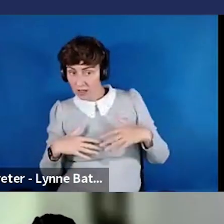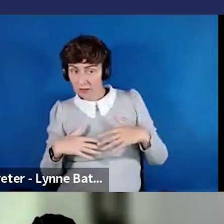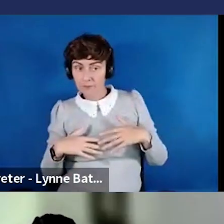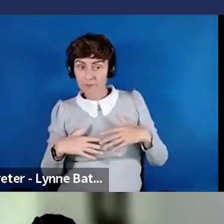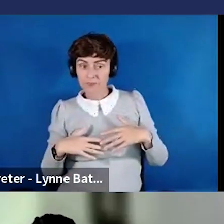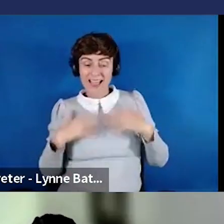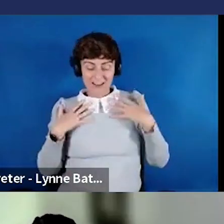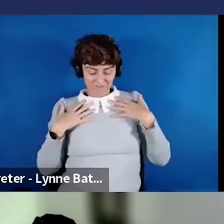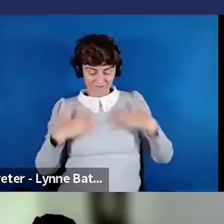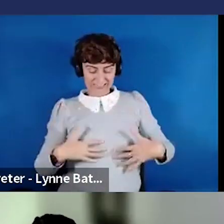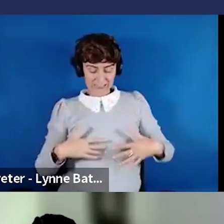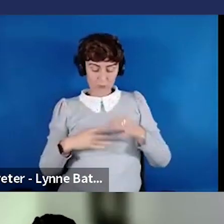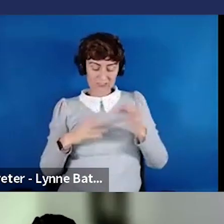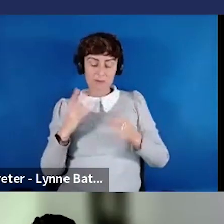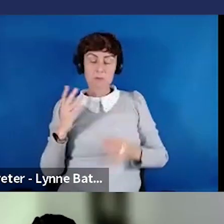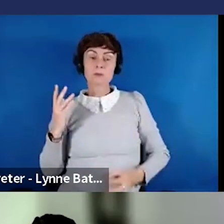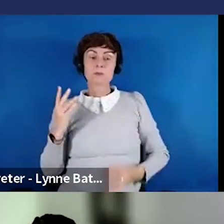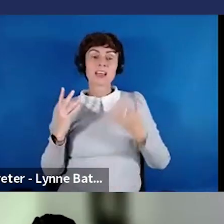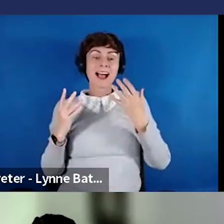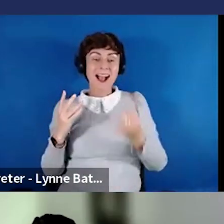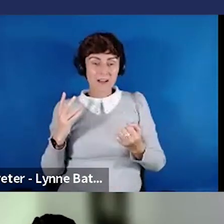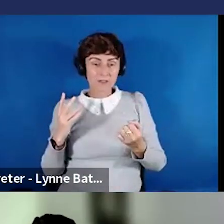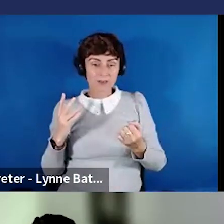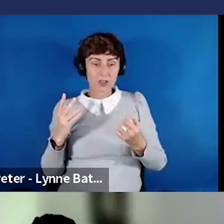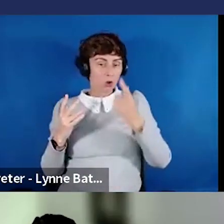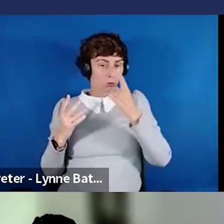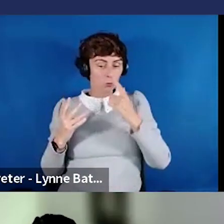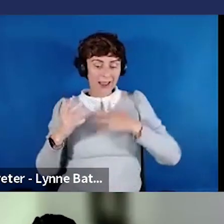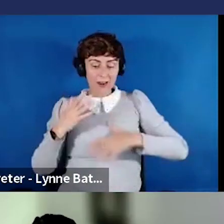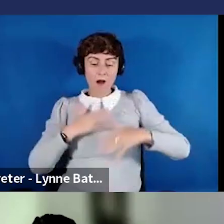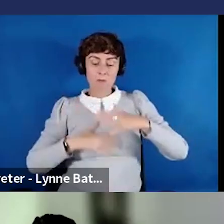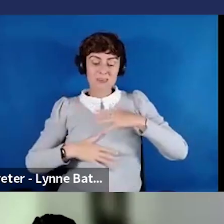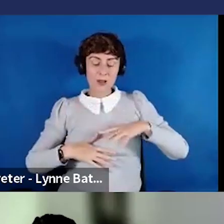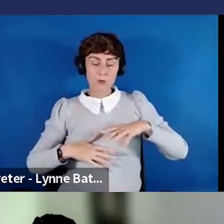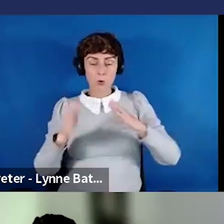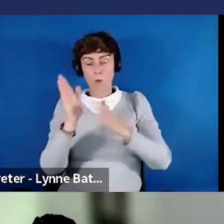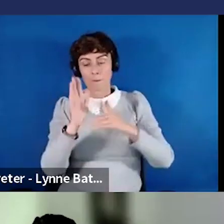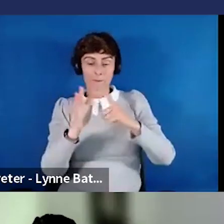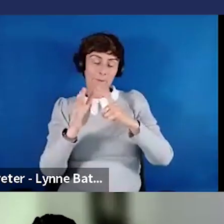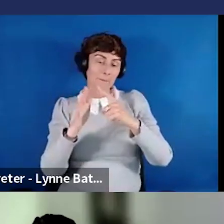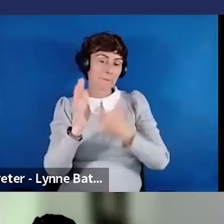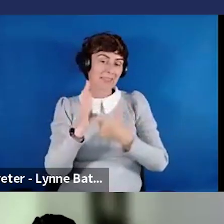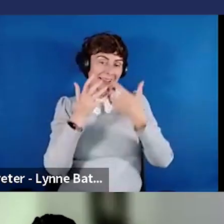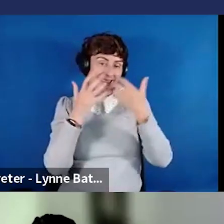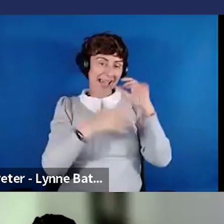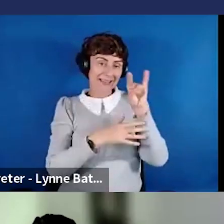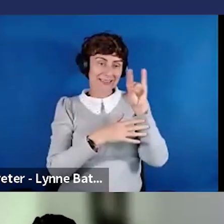sort of physical symptoms, you look for ways to calm your meerkat so that it feels protected and safe